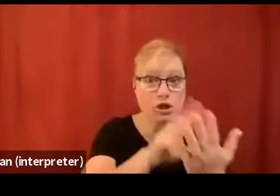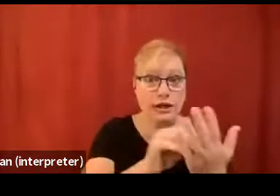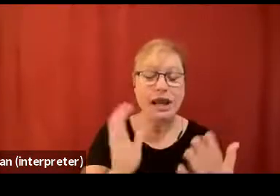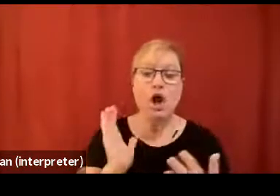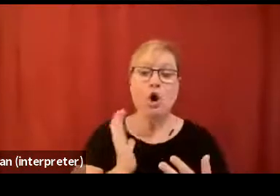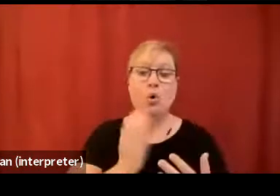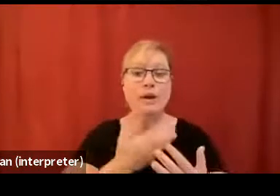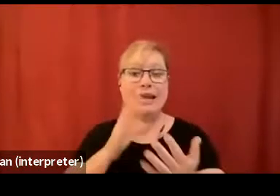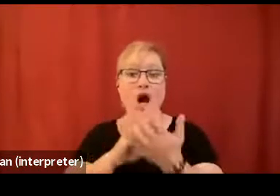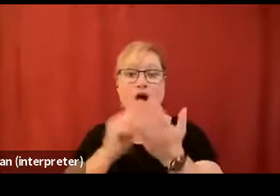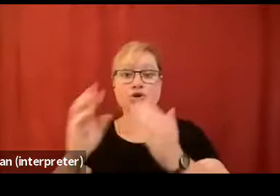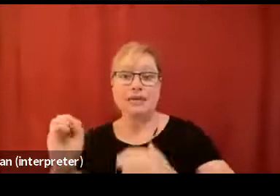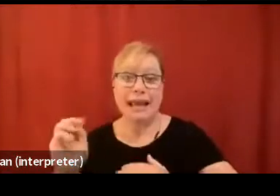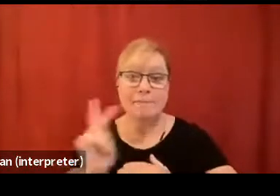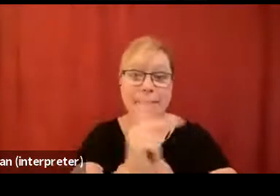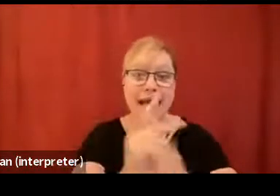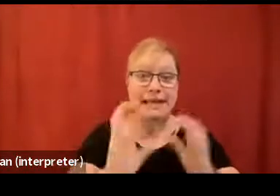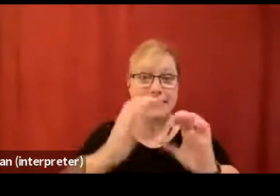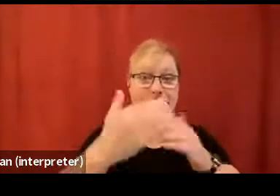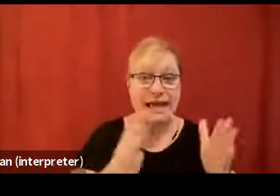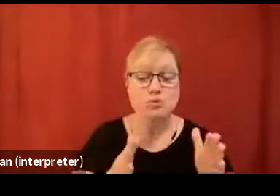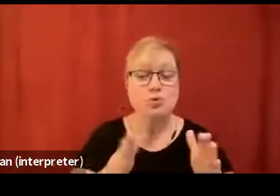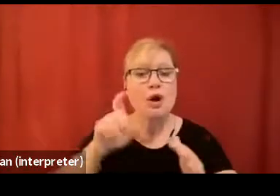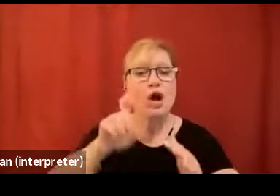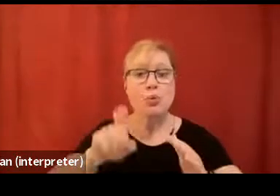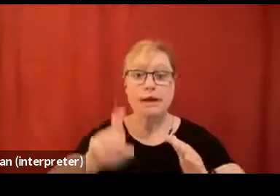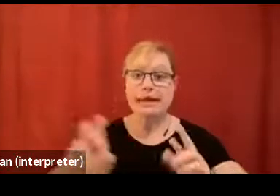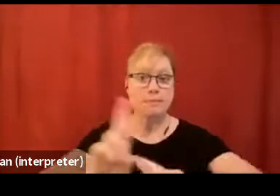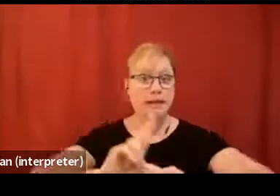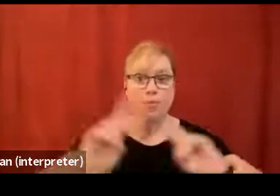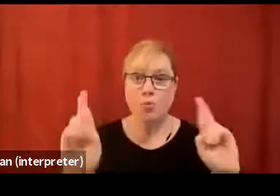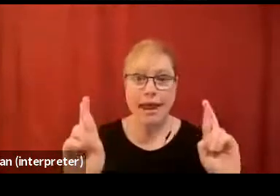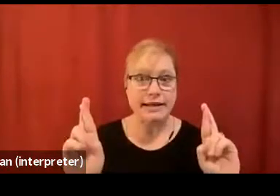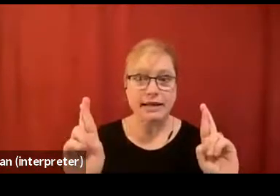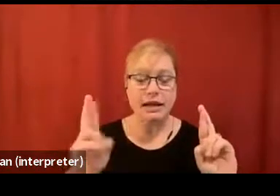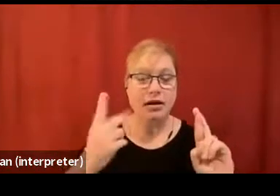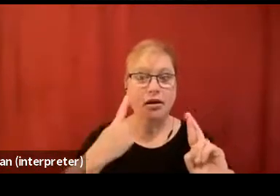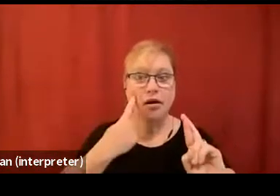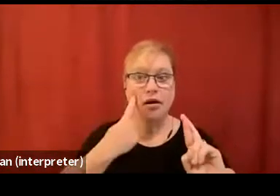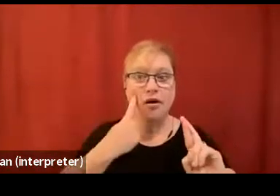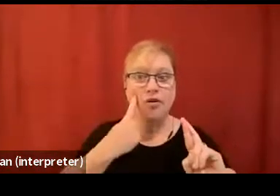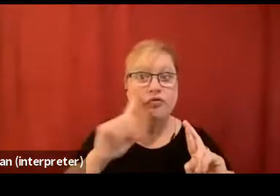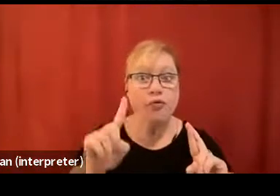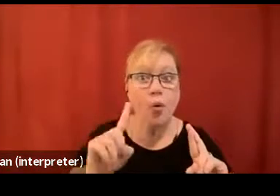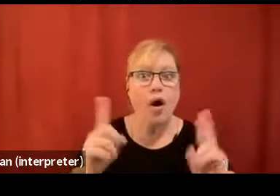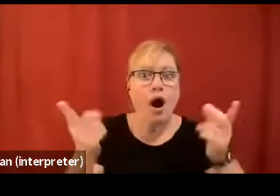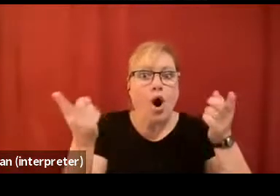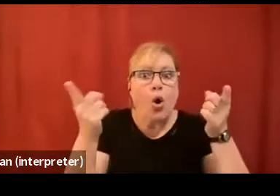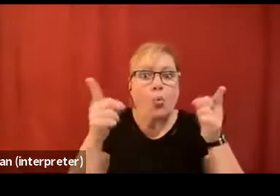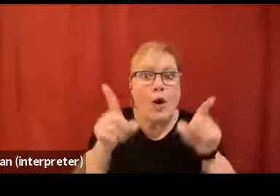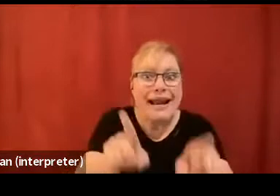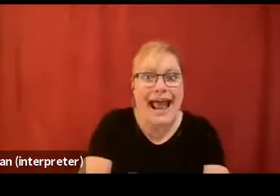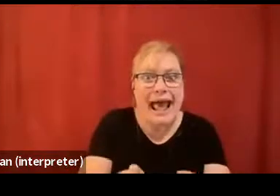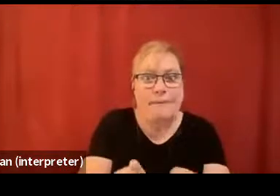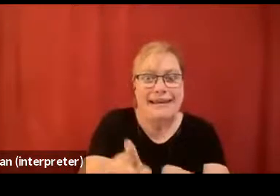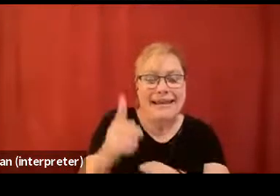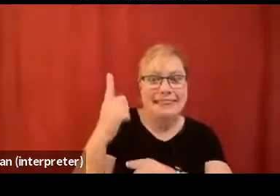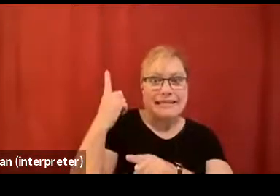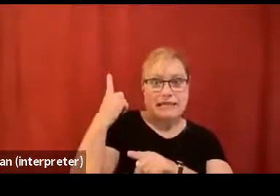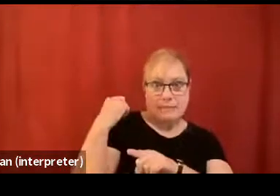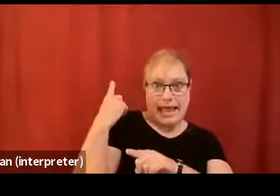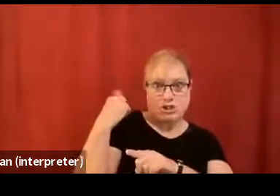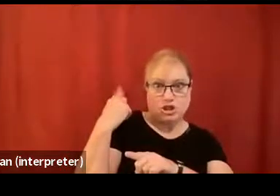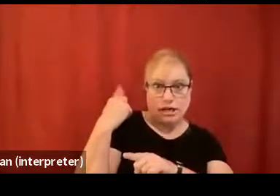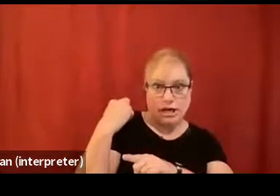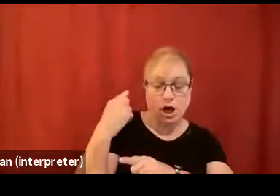back into the classrooms, we need to be ready for what happened in this past year, because the